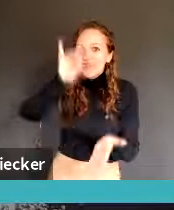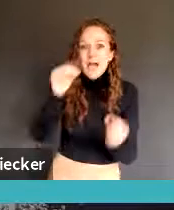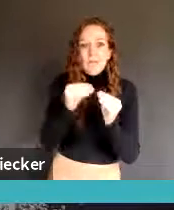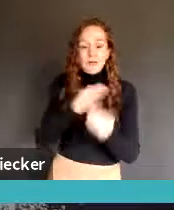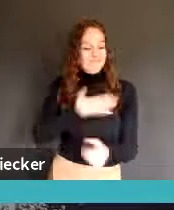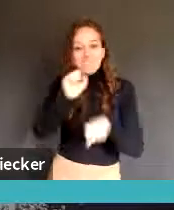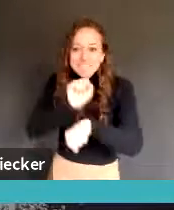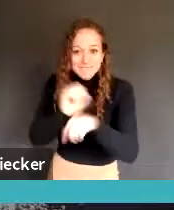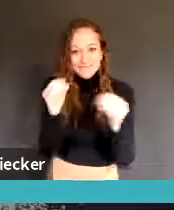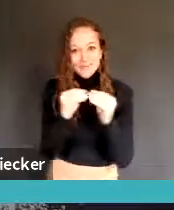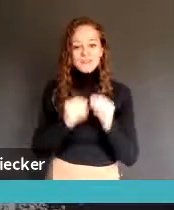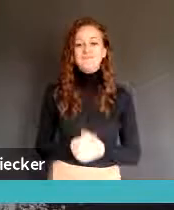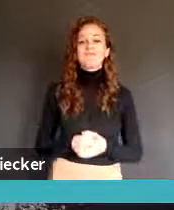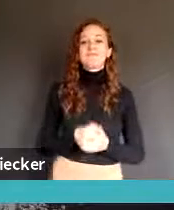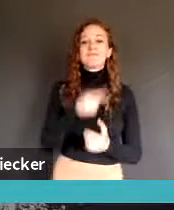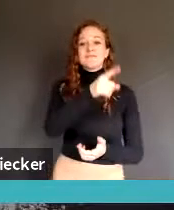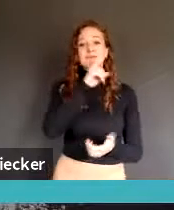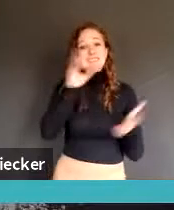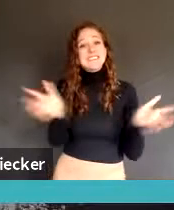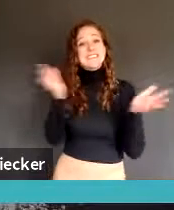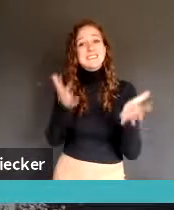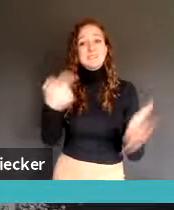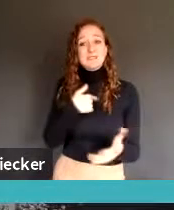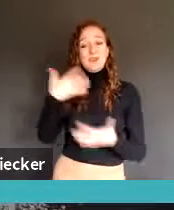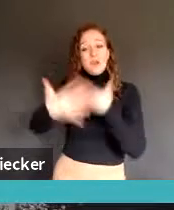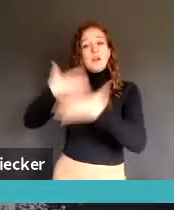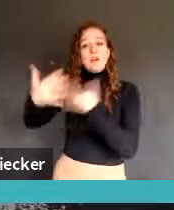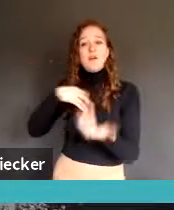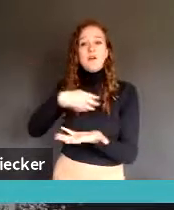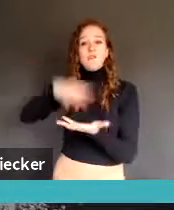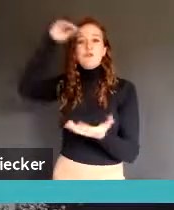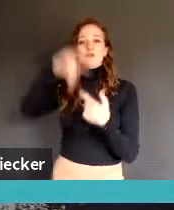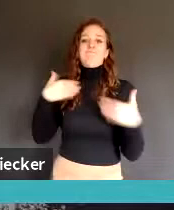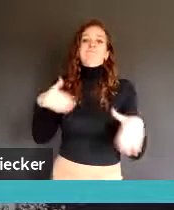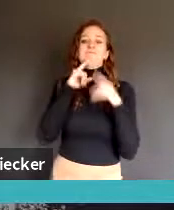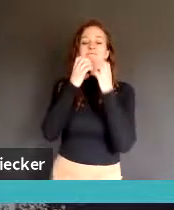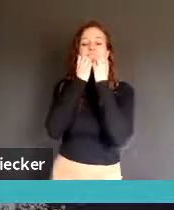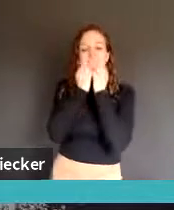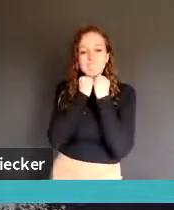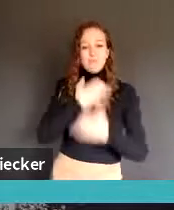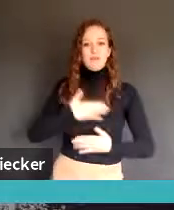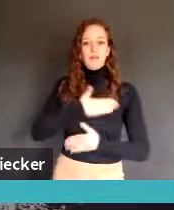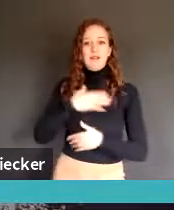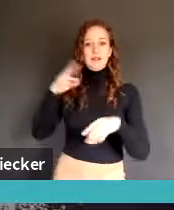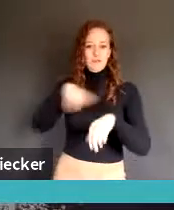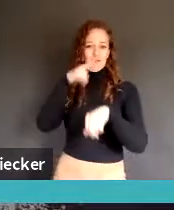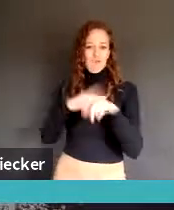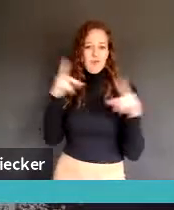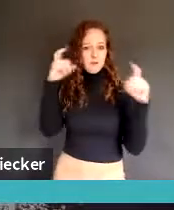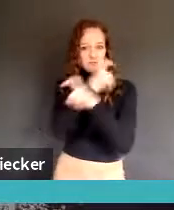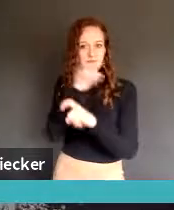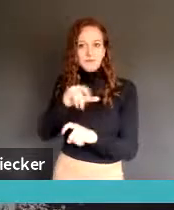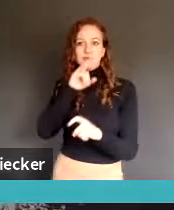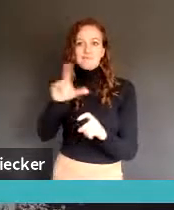but to continue to discover. And at his urging, I learned to embrace the complexity of